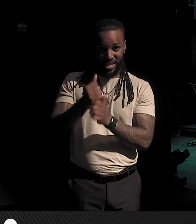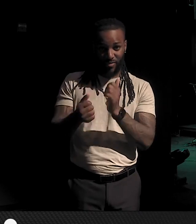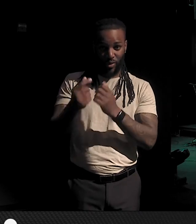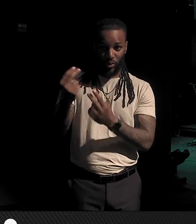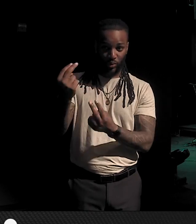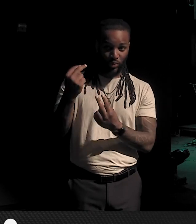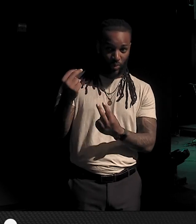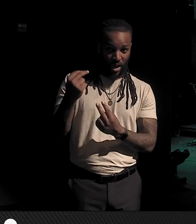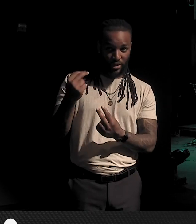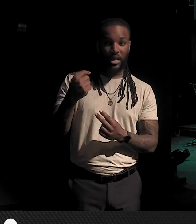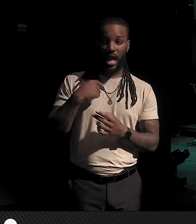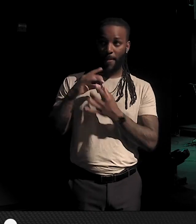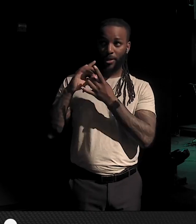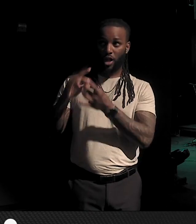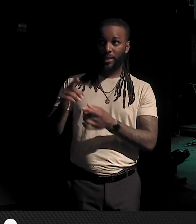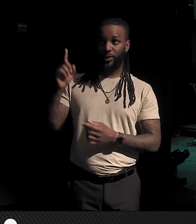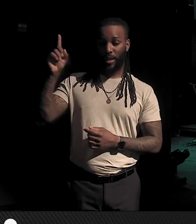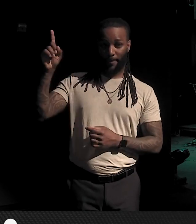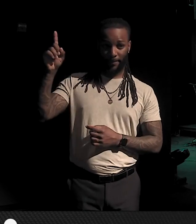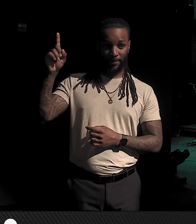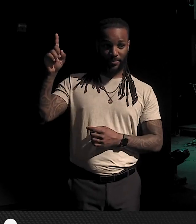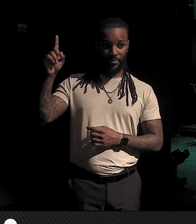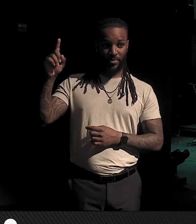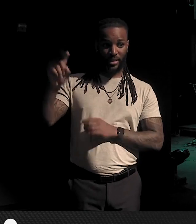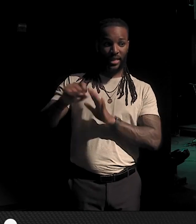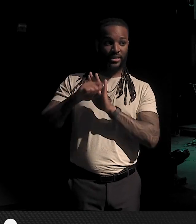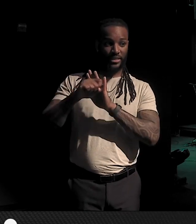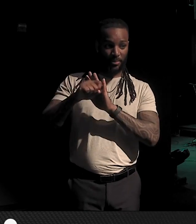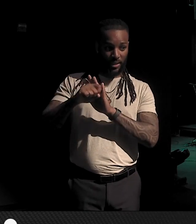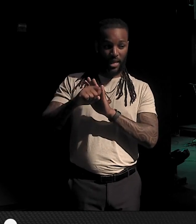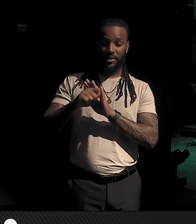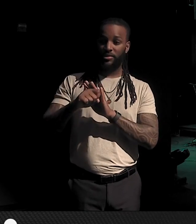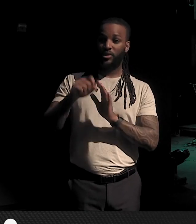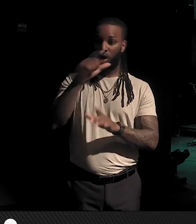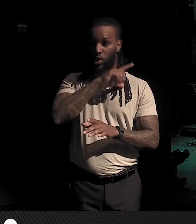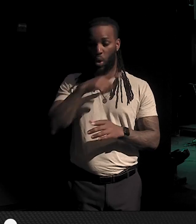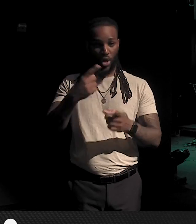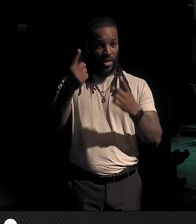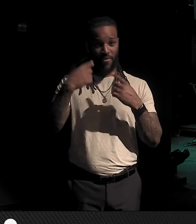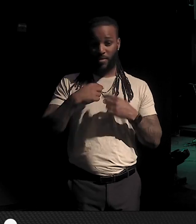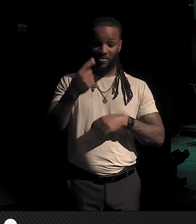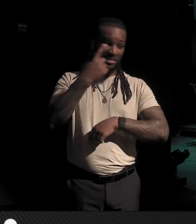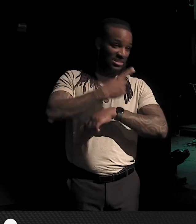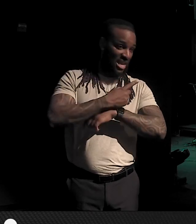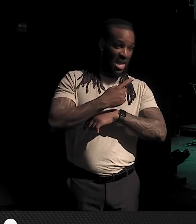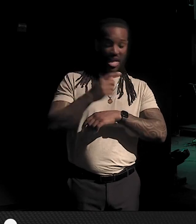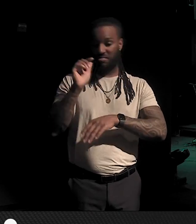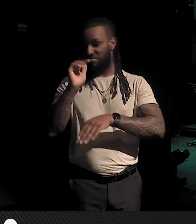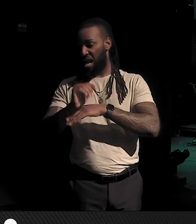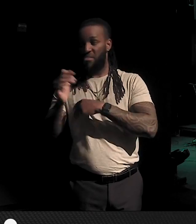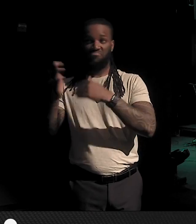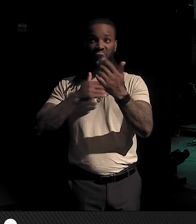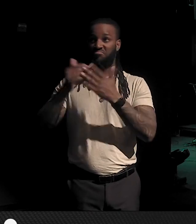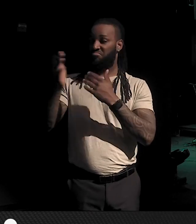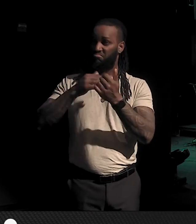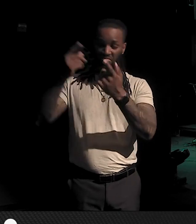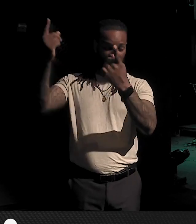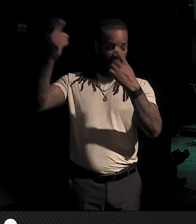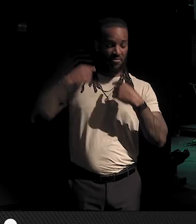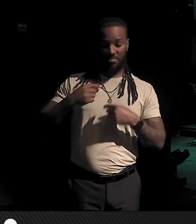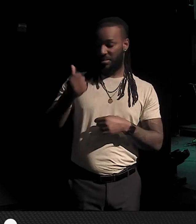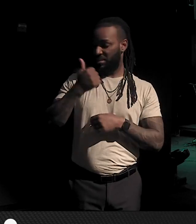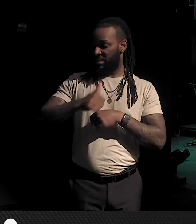already spoken for, I belong to him, and symbolizing to the Lord, you can come for me night and day, I'm ready for you. You can come for me night and